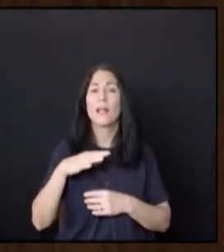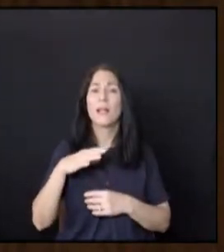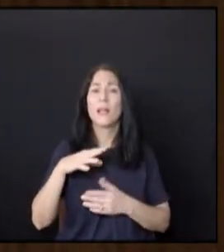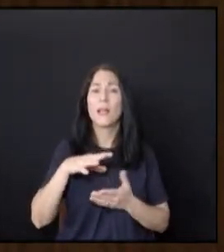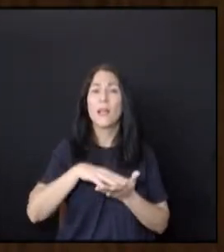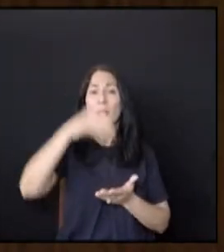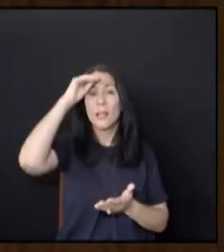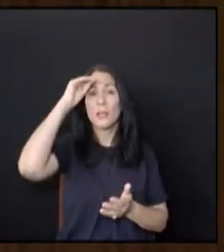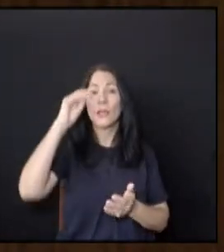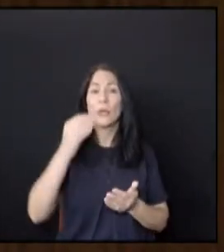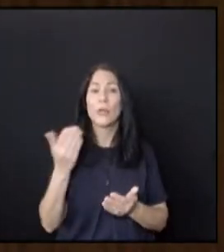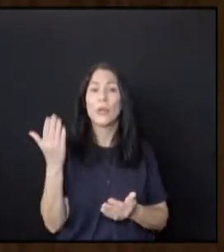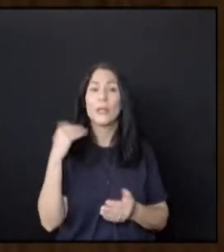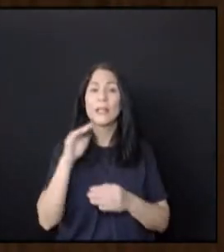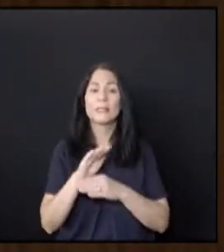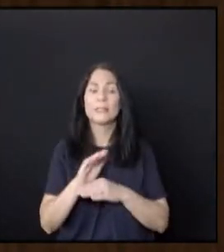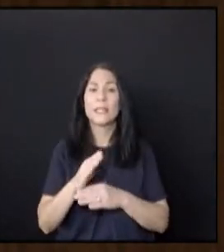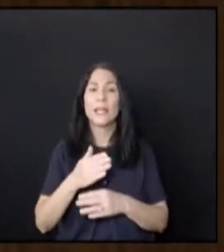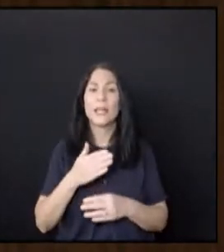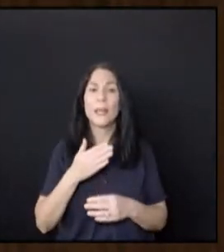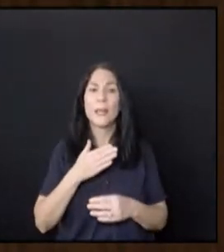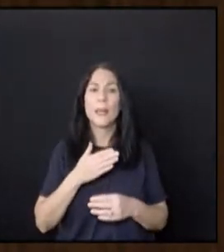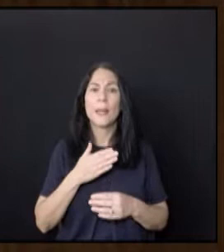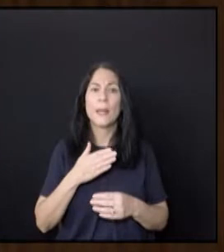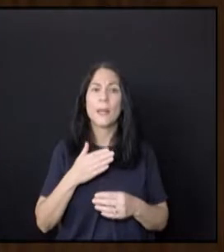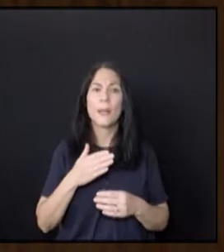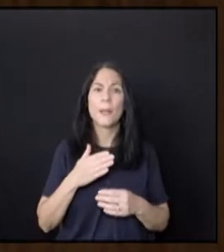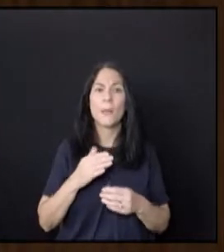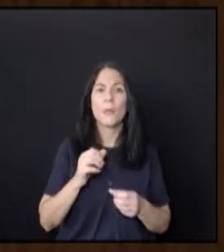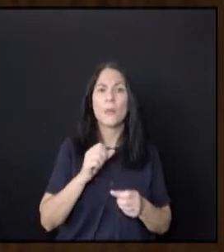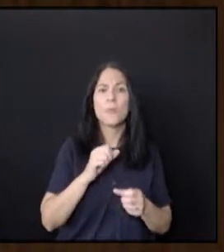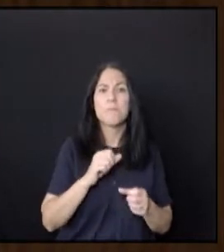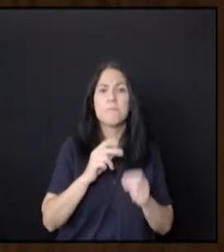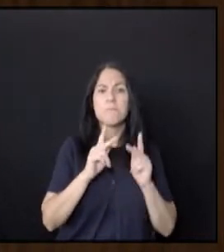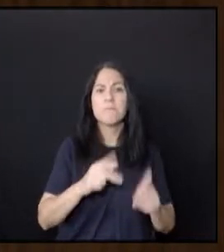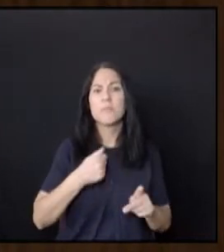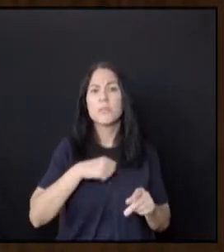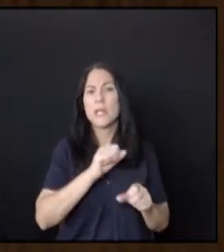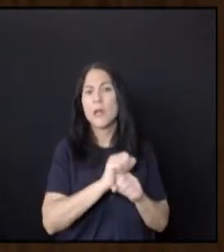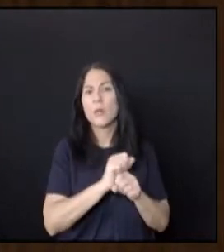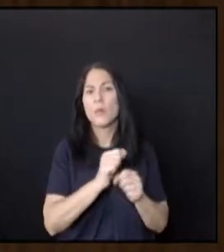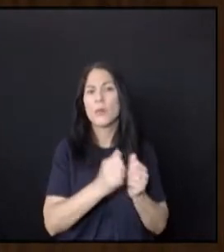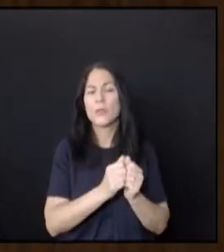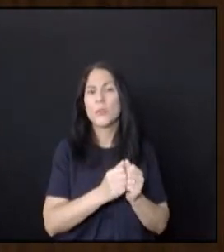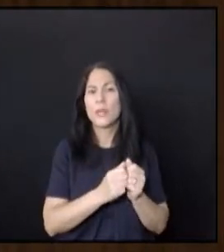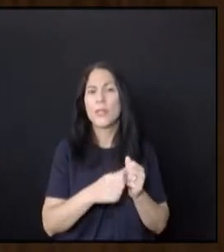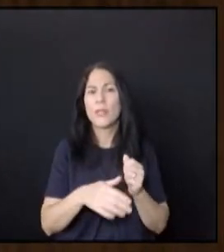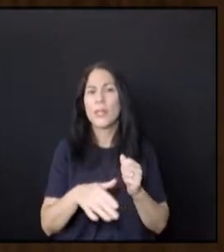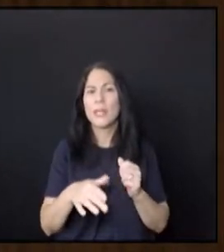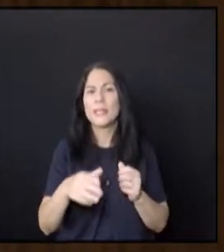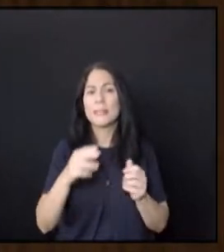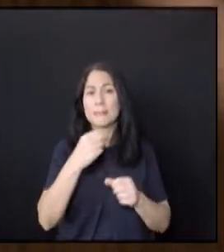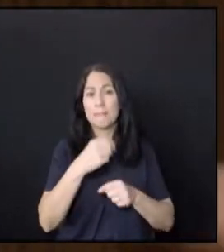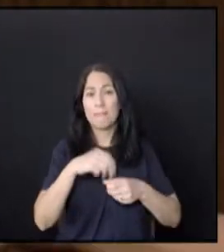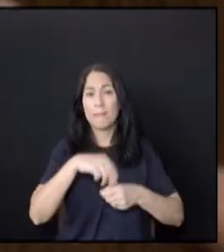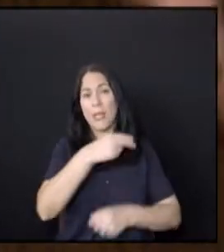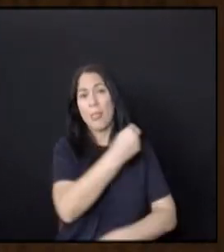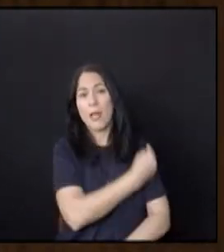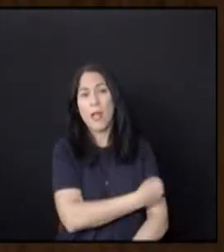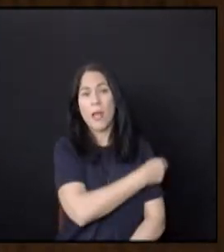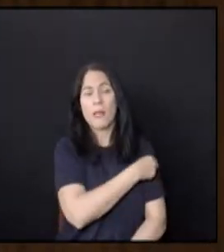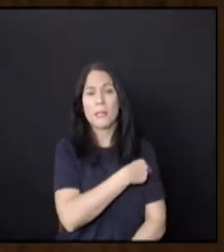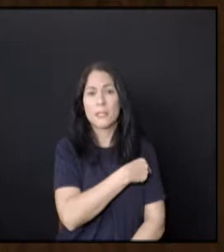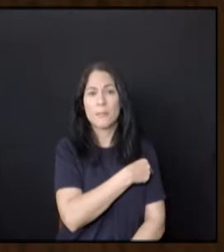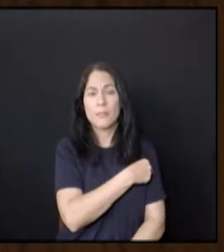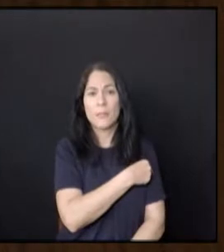cast member of mine from Disney is in the hospital in critical care with COVID-19. A friend's brother